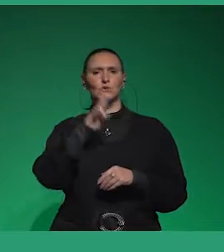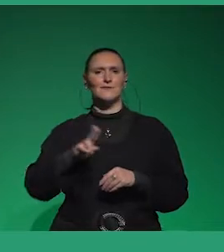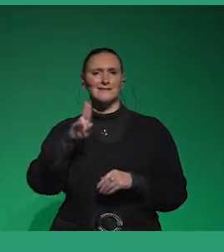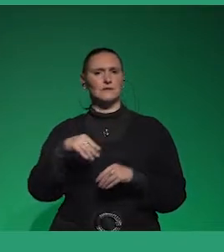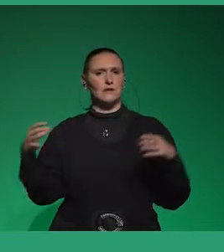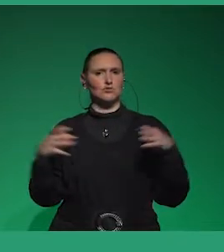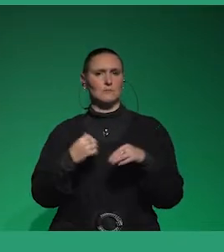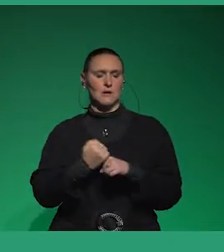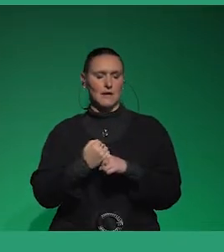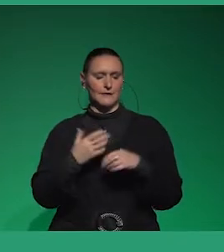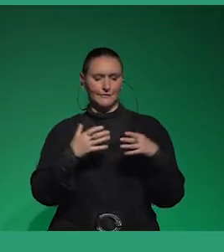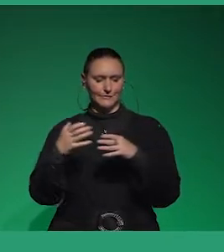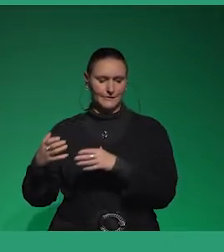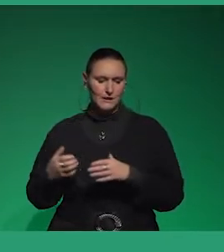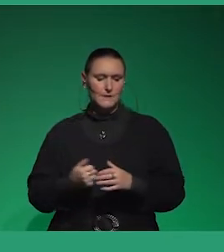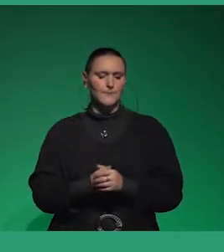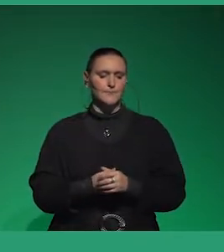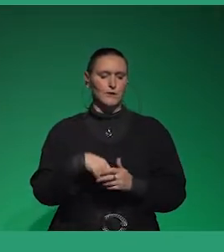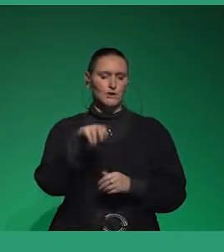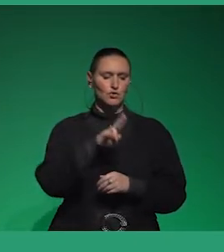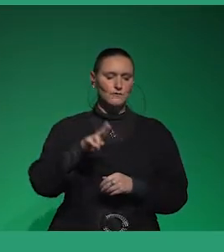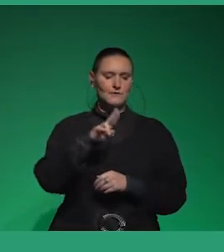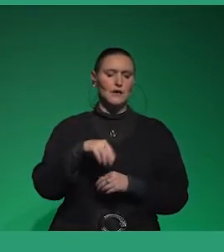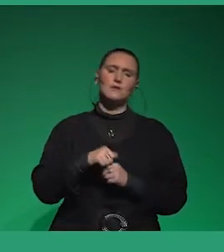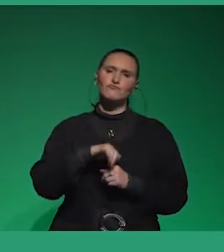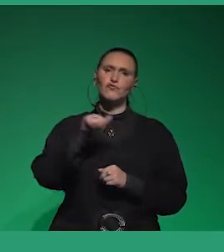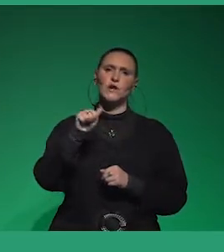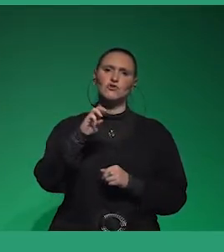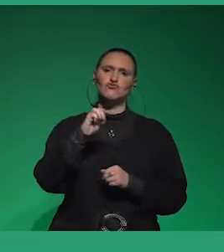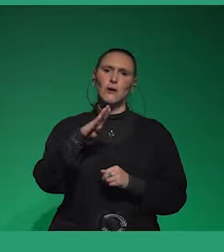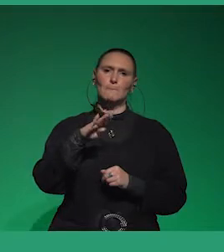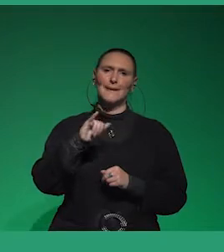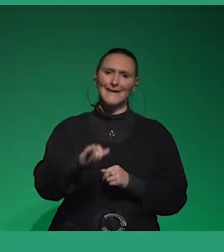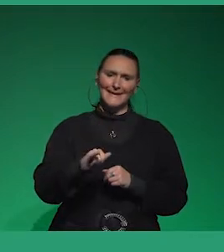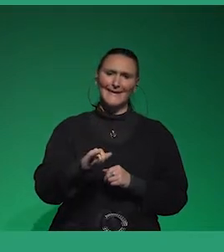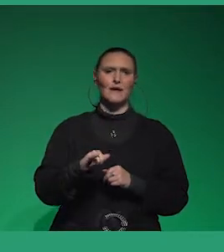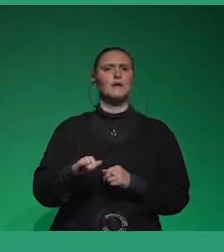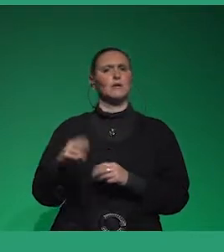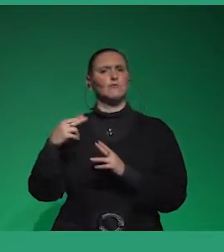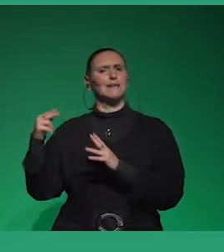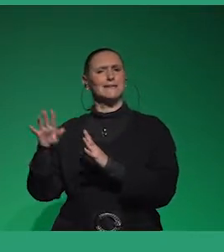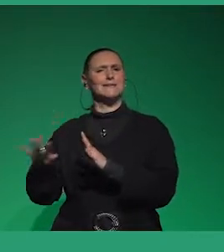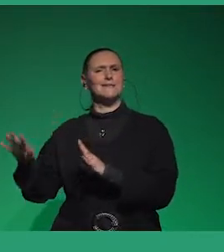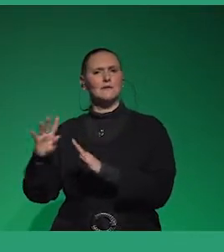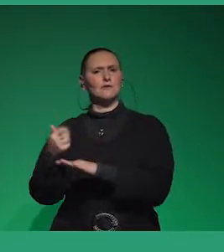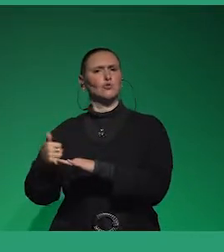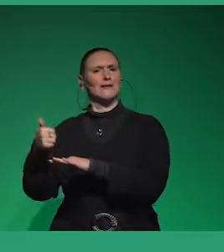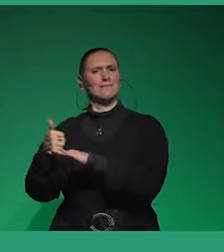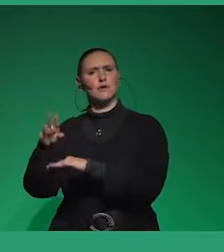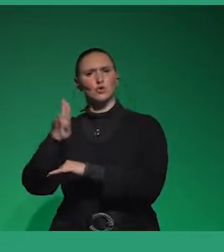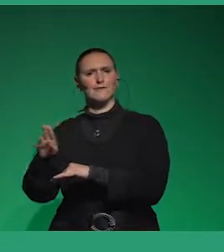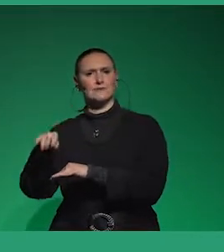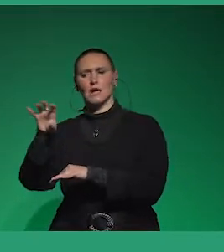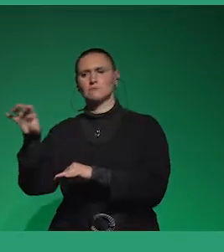University and the University of Jambi. Surely it's located in Jambi in the research area, and the Tadulako University. We also